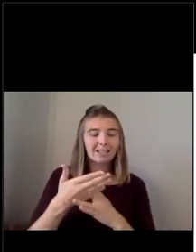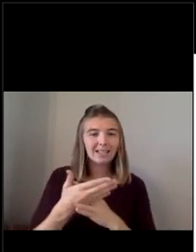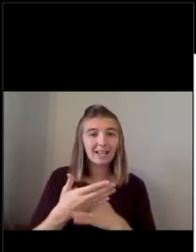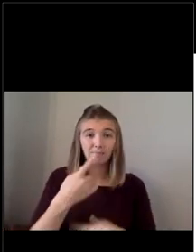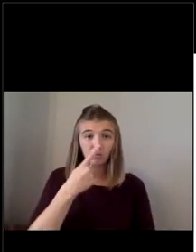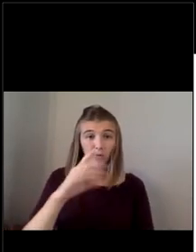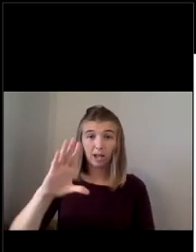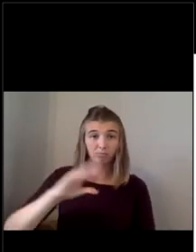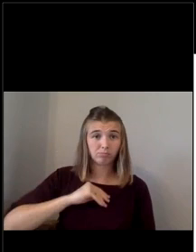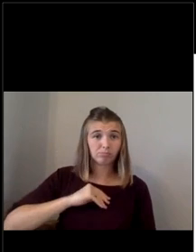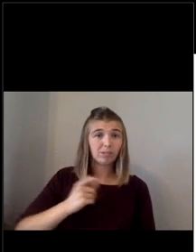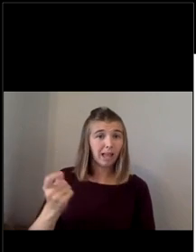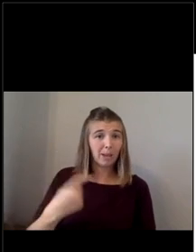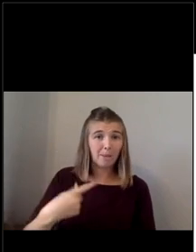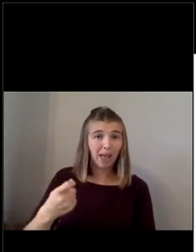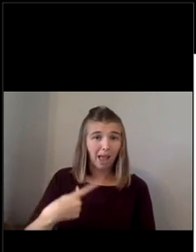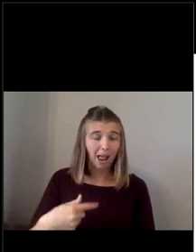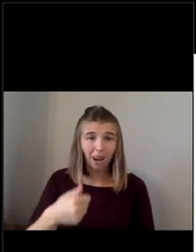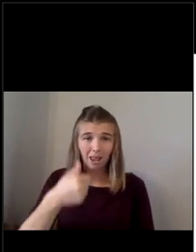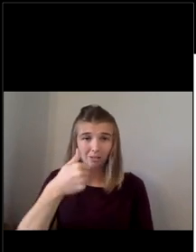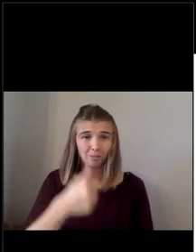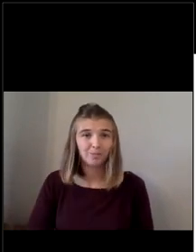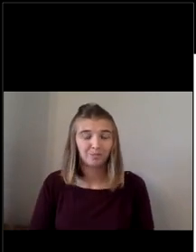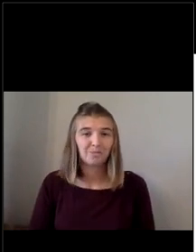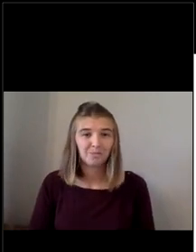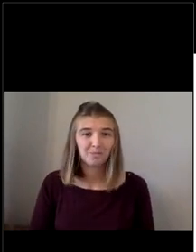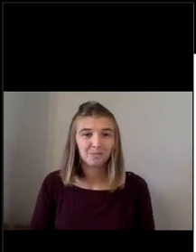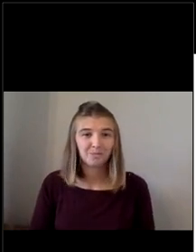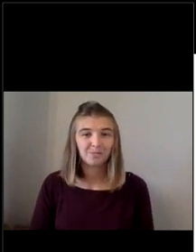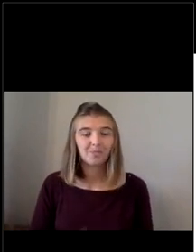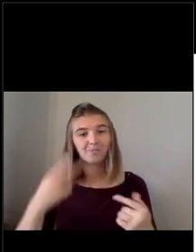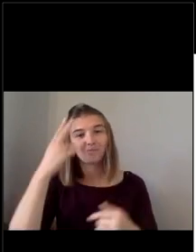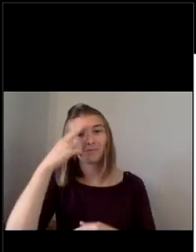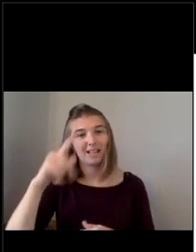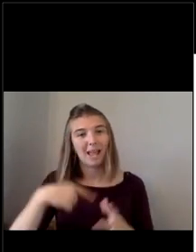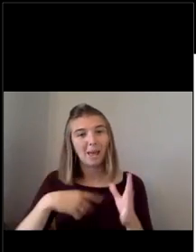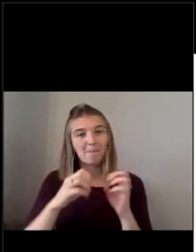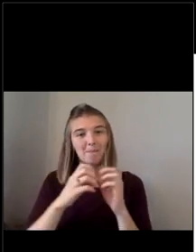more engaging for you and more accessible. I'm Ben Valsler,